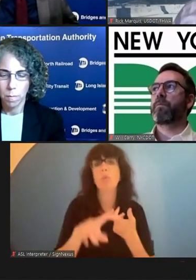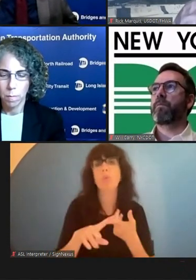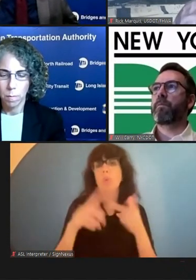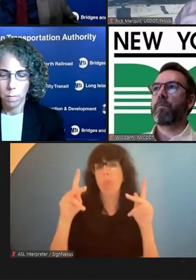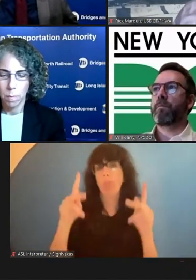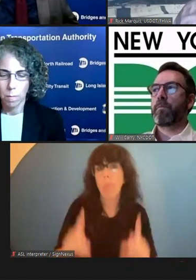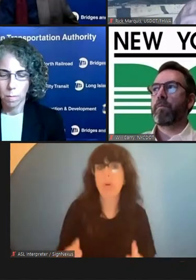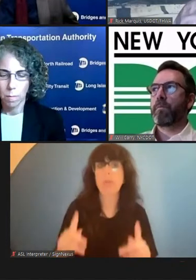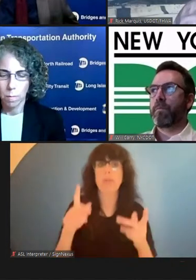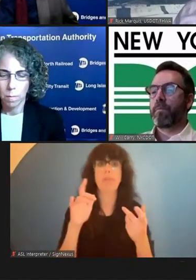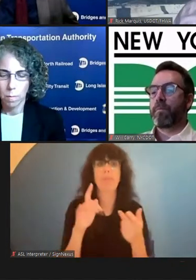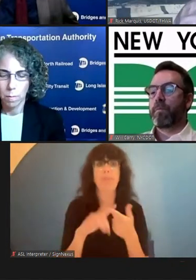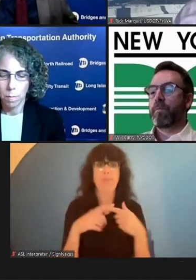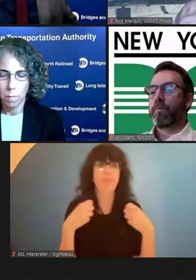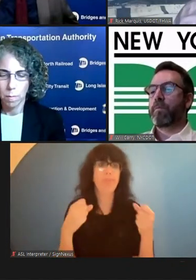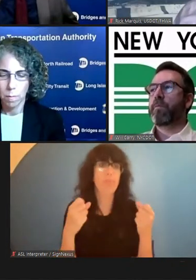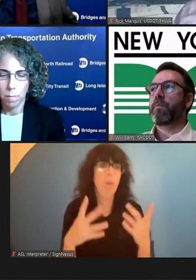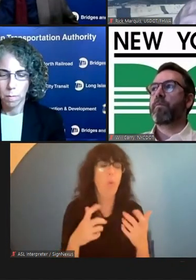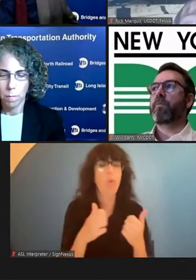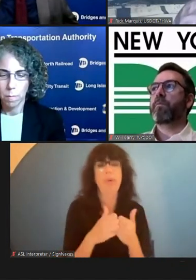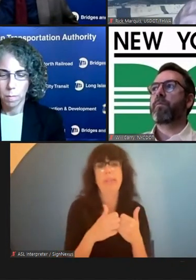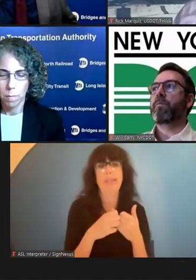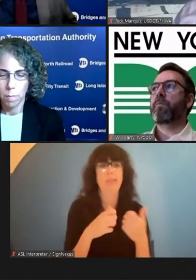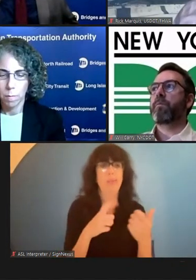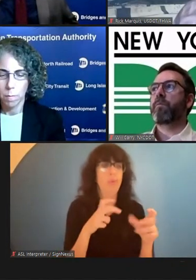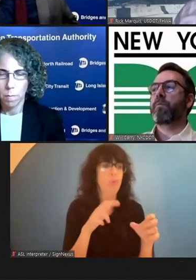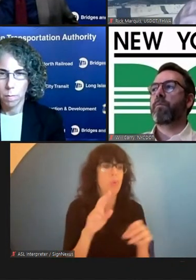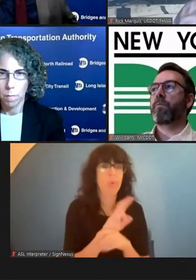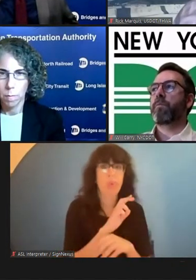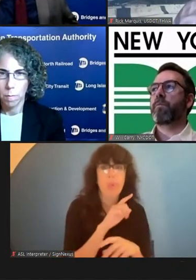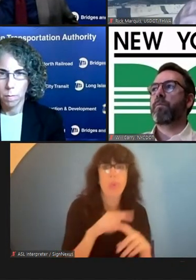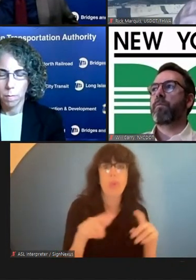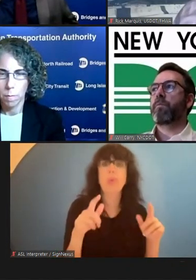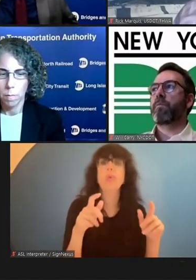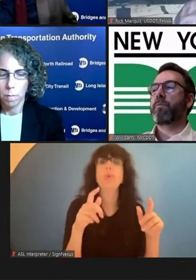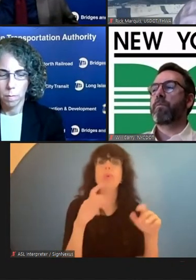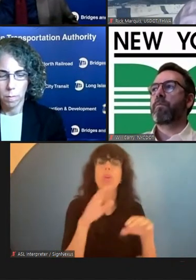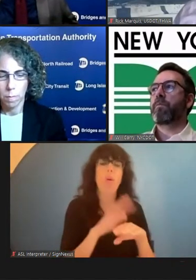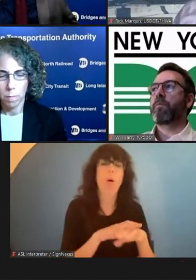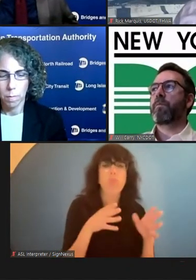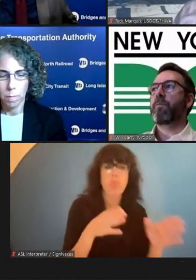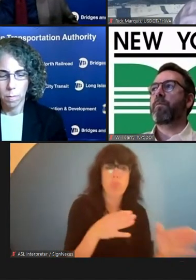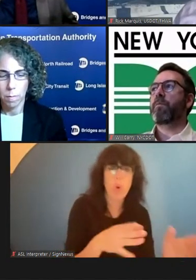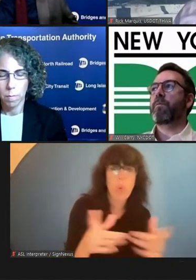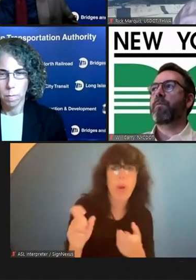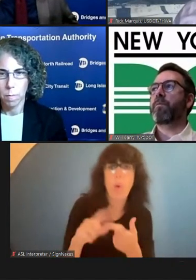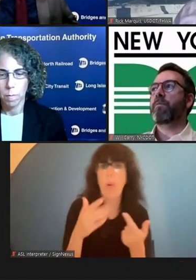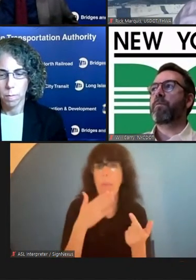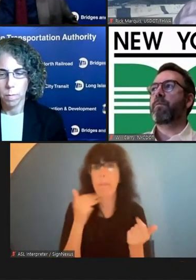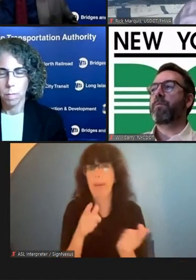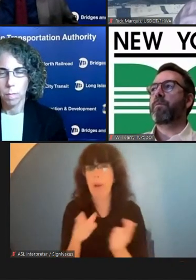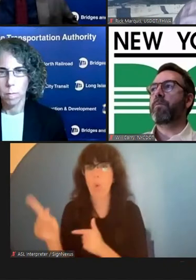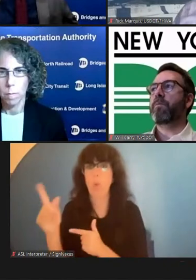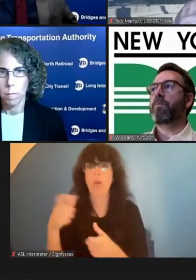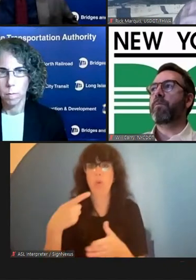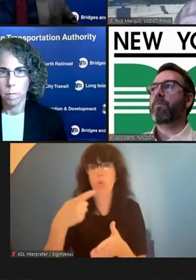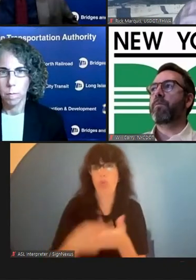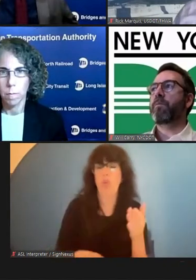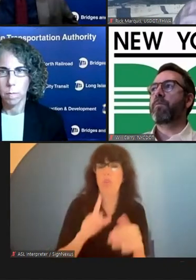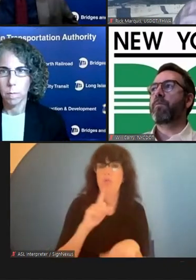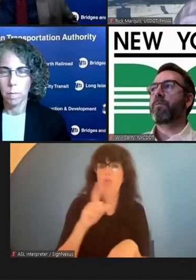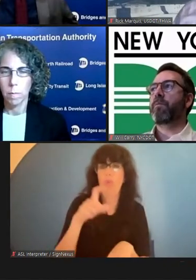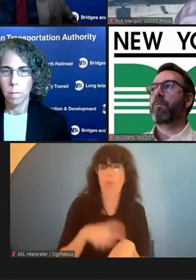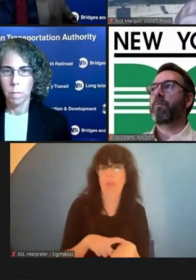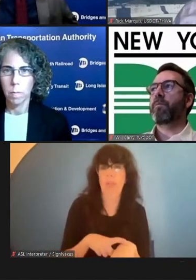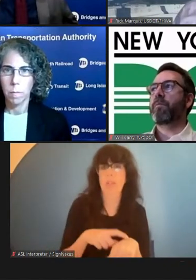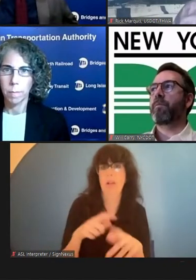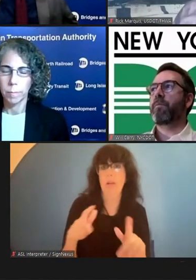congested roadway or to pay more to travel on a better flowing one with the charge proportional to the real-time level of the better